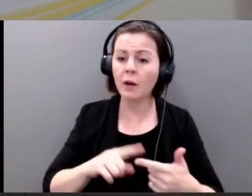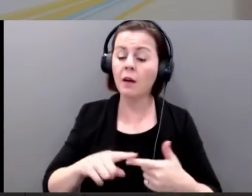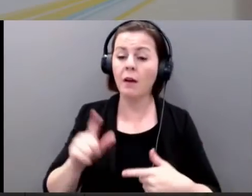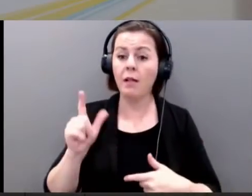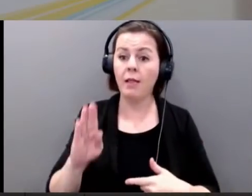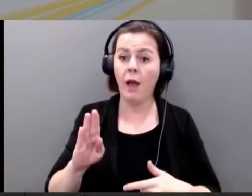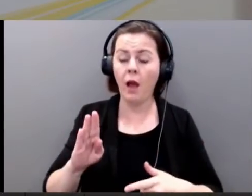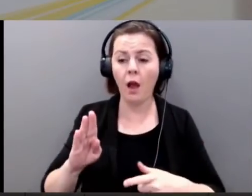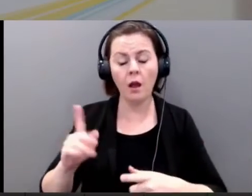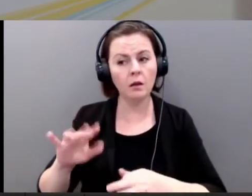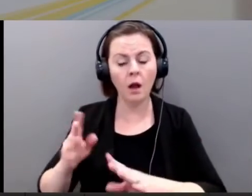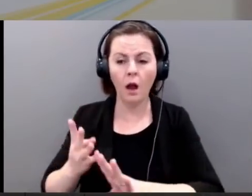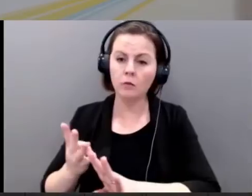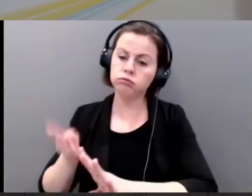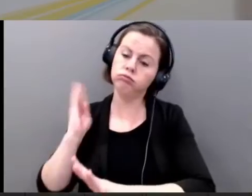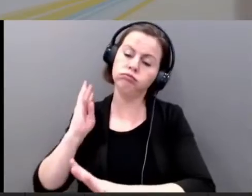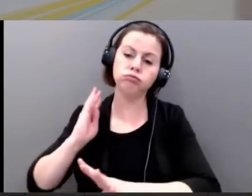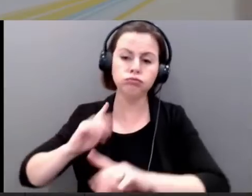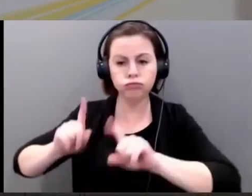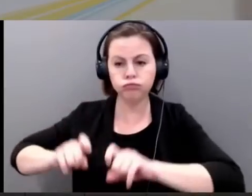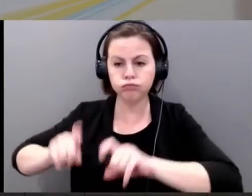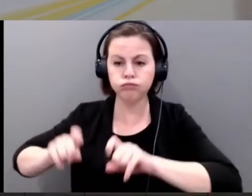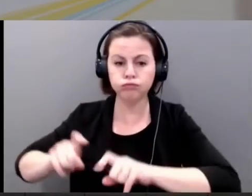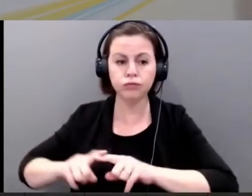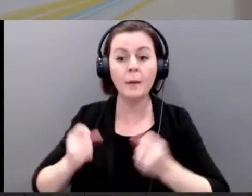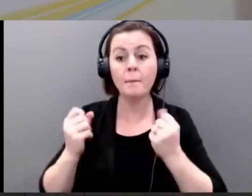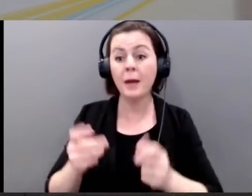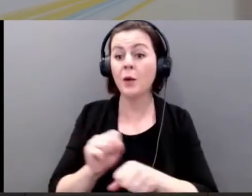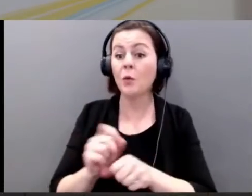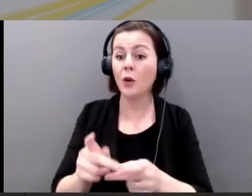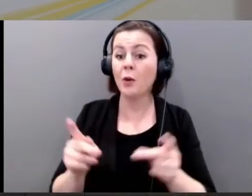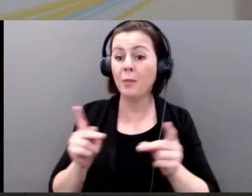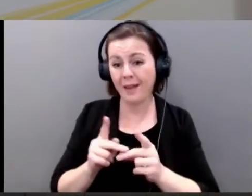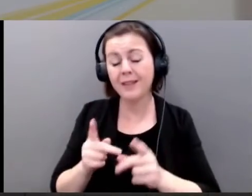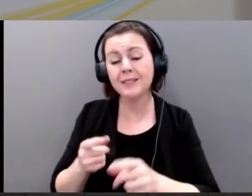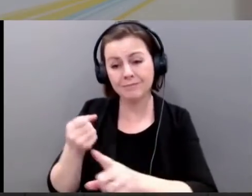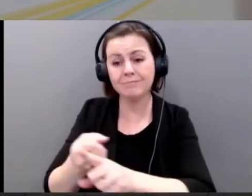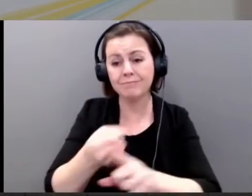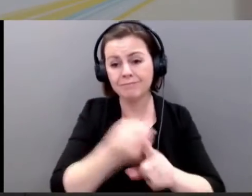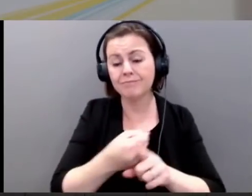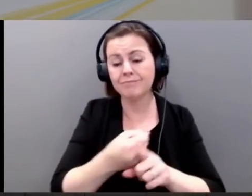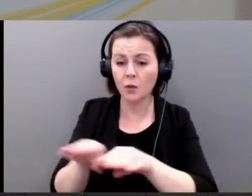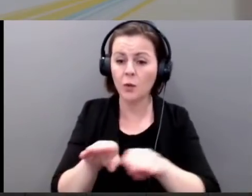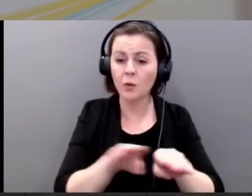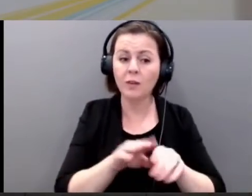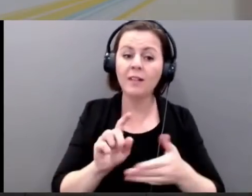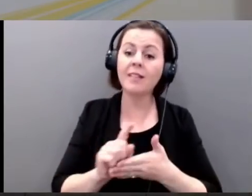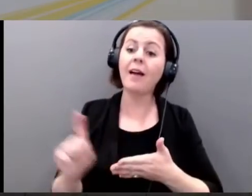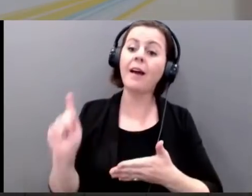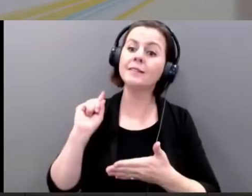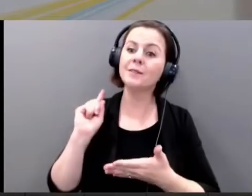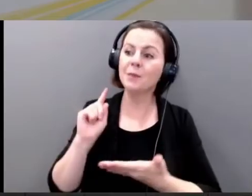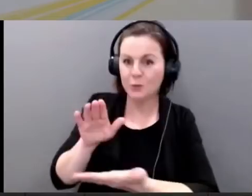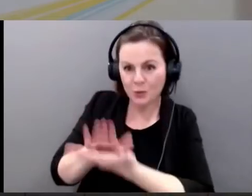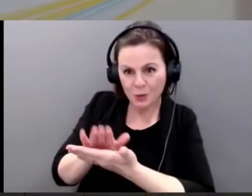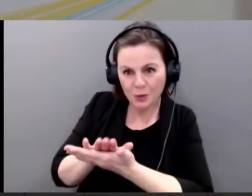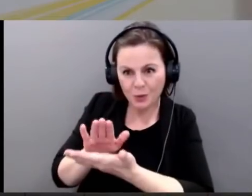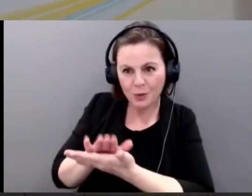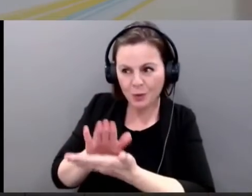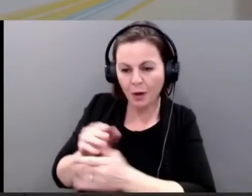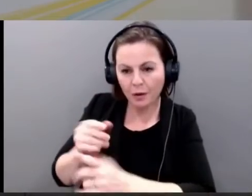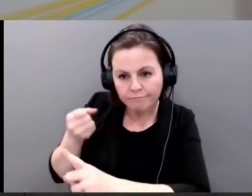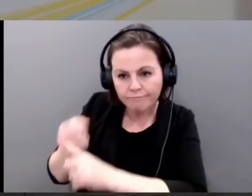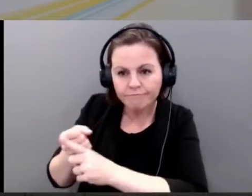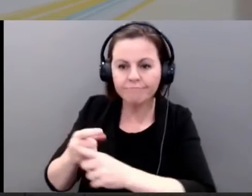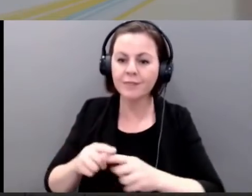are impacted, and of course last week we had our first case that involved a school and sports team. While